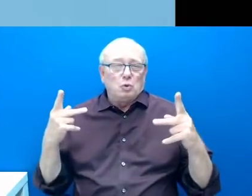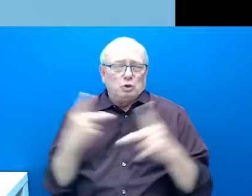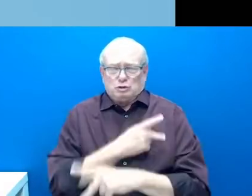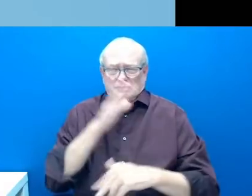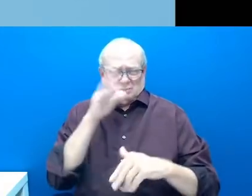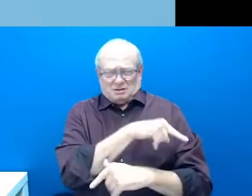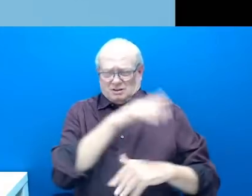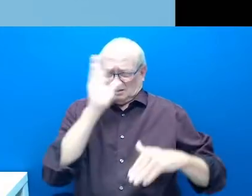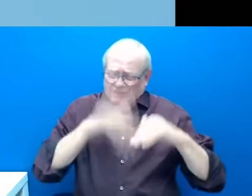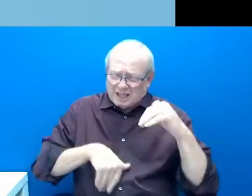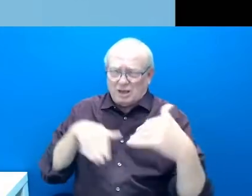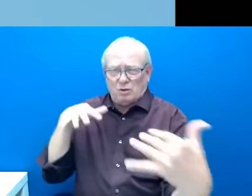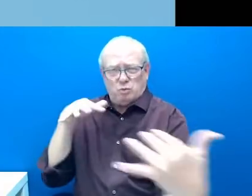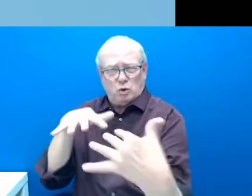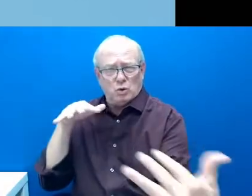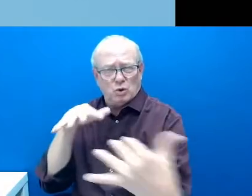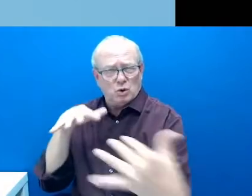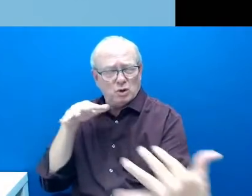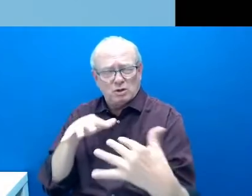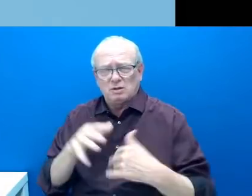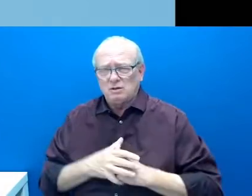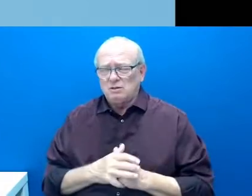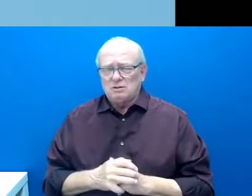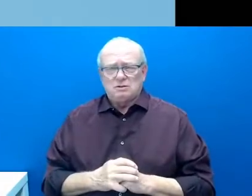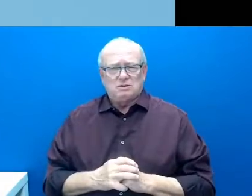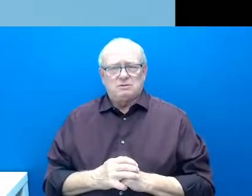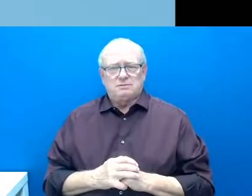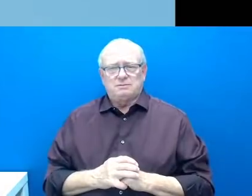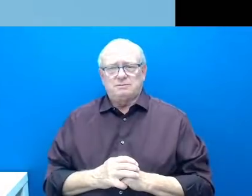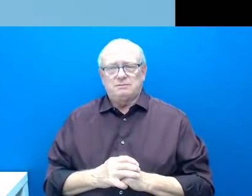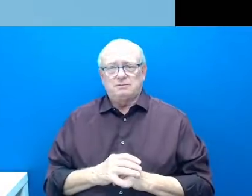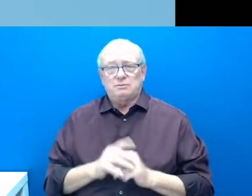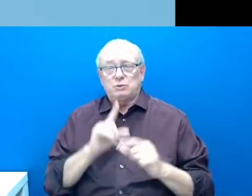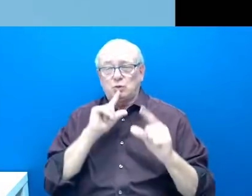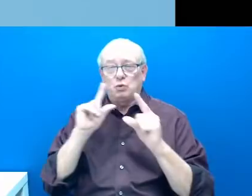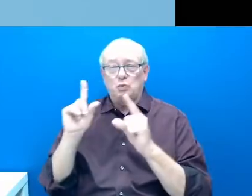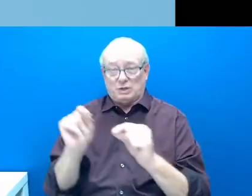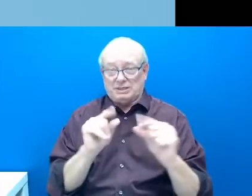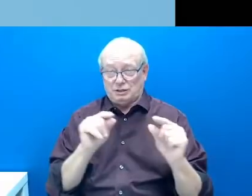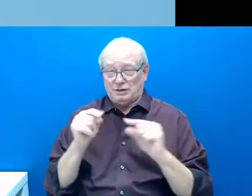So this was a tweet yesterday from Alberta Health Services, and this was really,